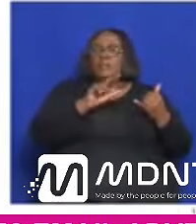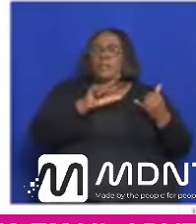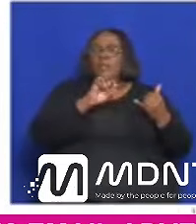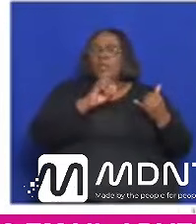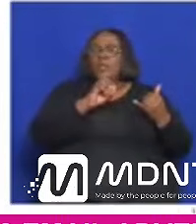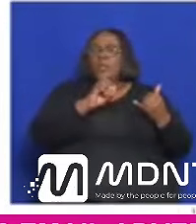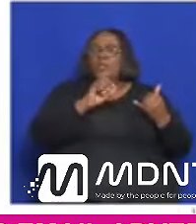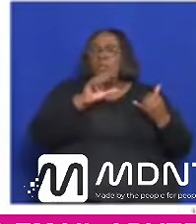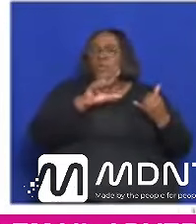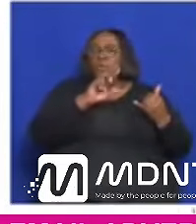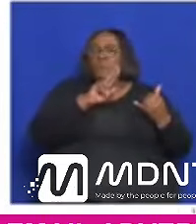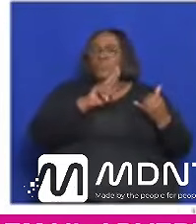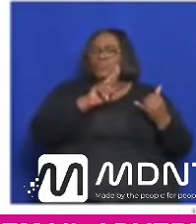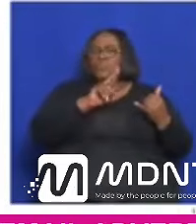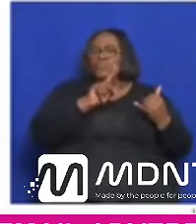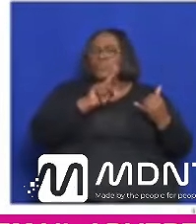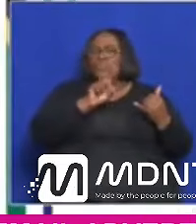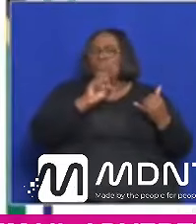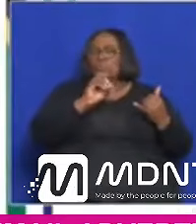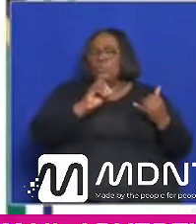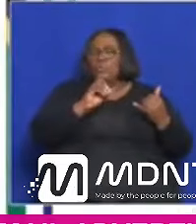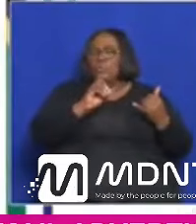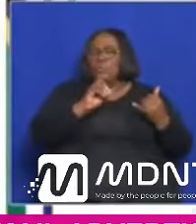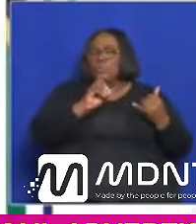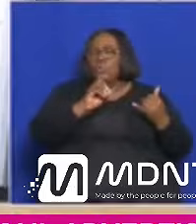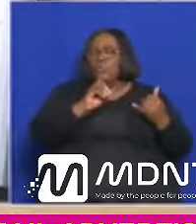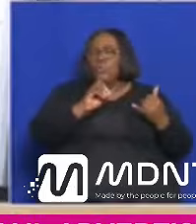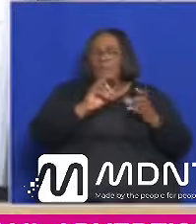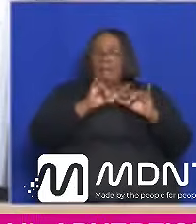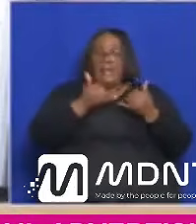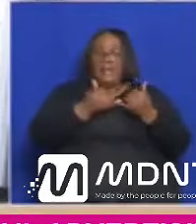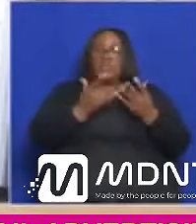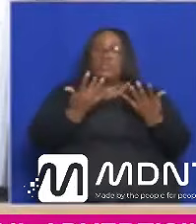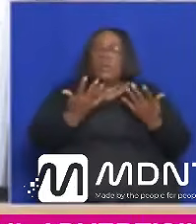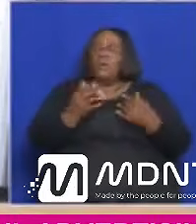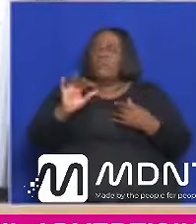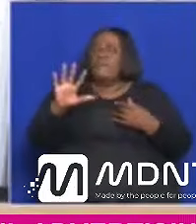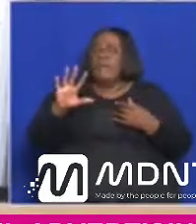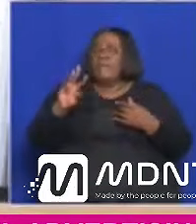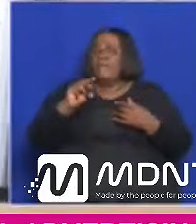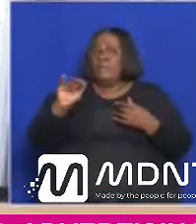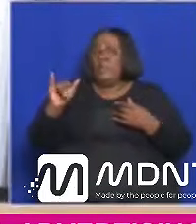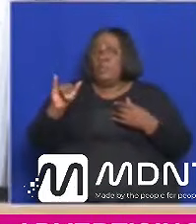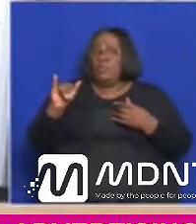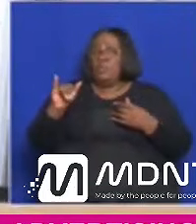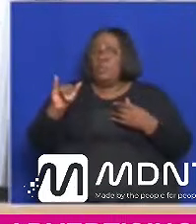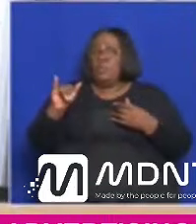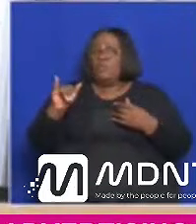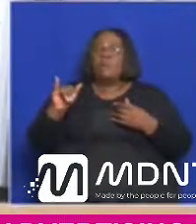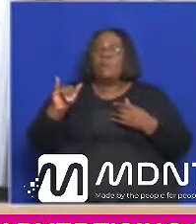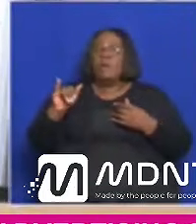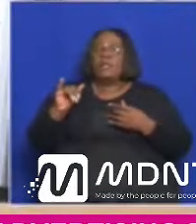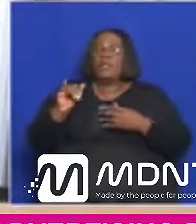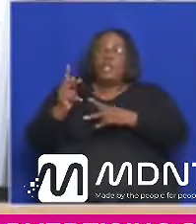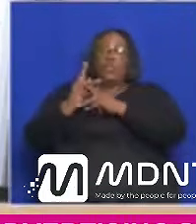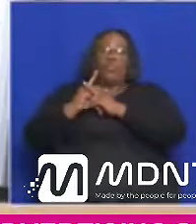my company. Now, on my computation, the 5 million rand loan has now been extinguished, is it? Of